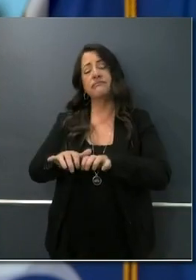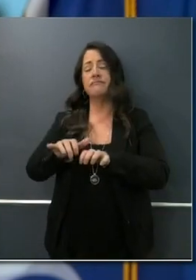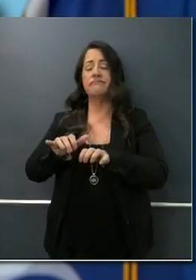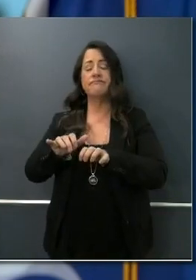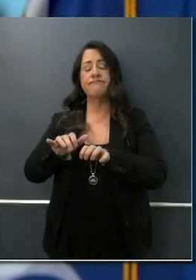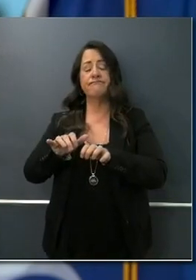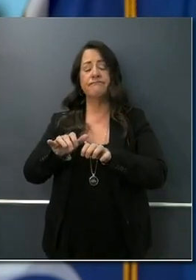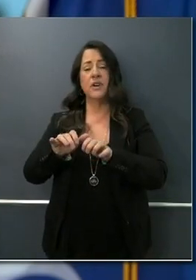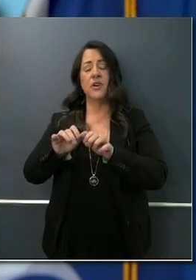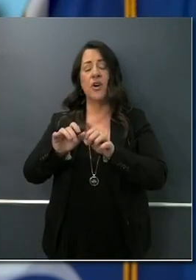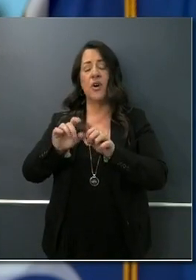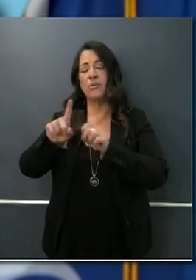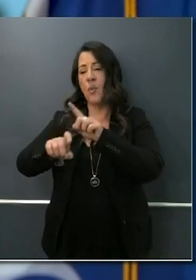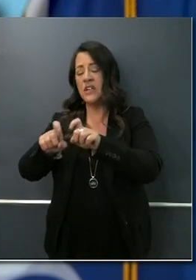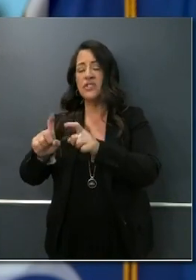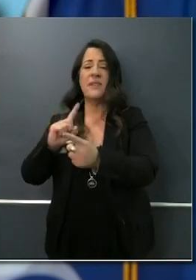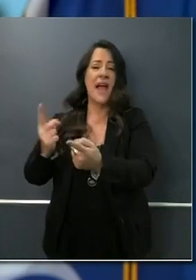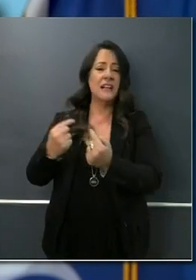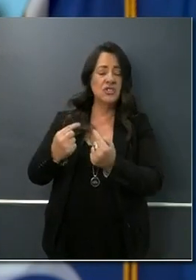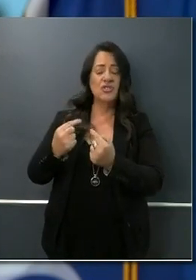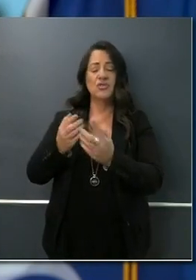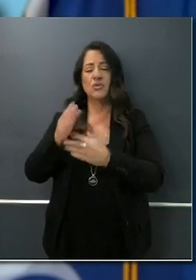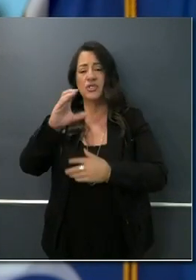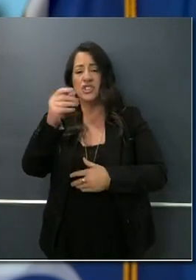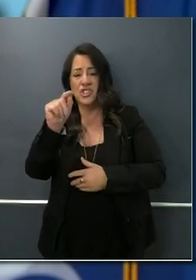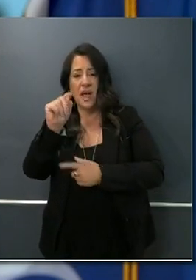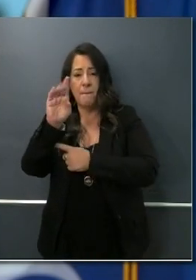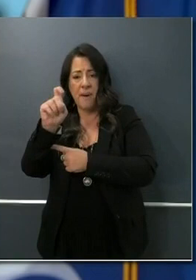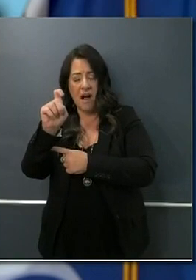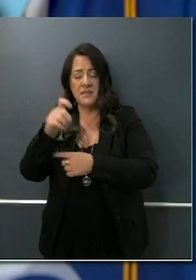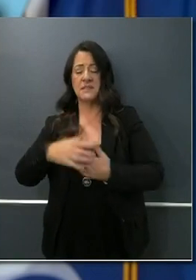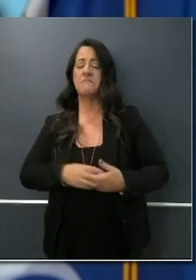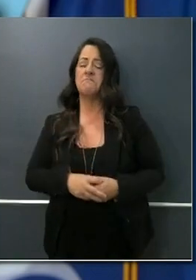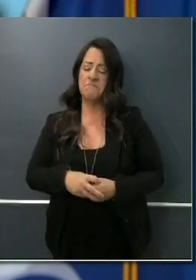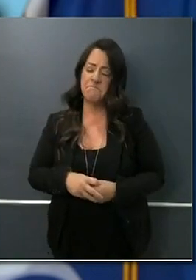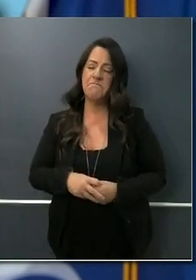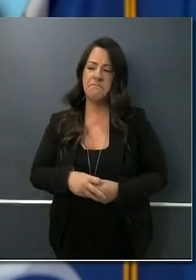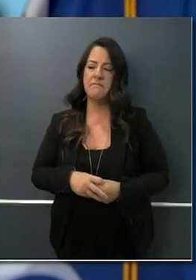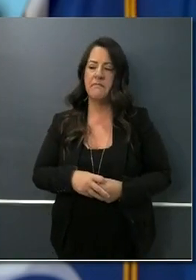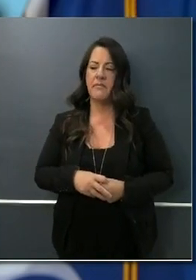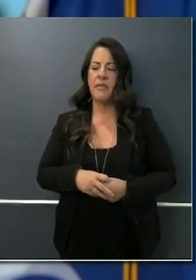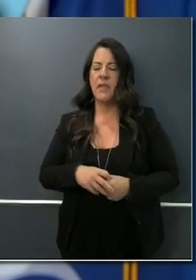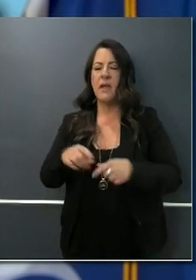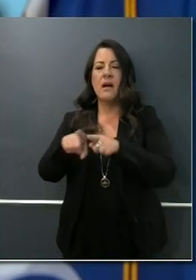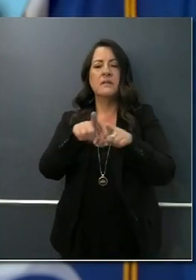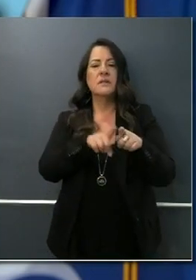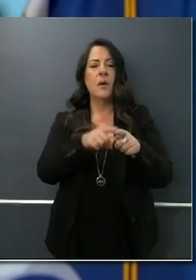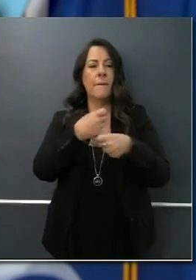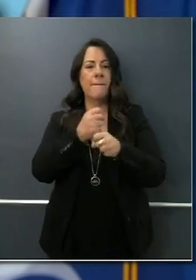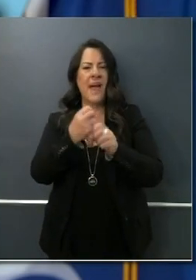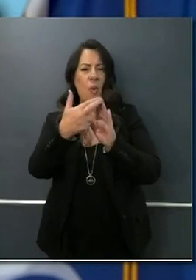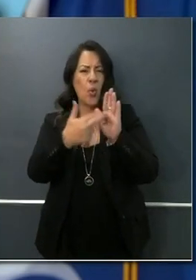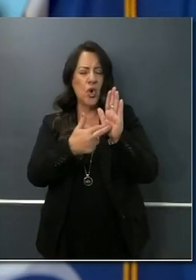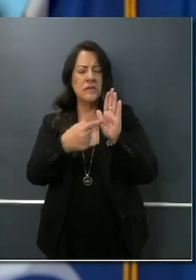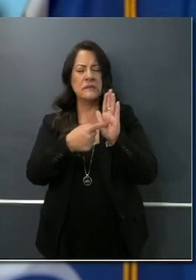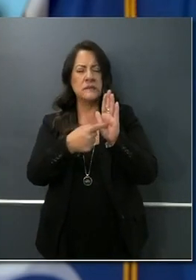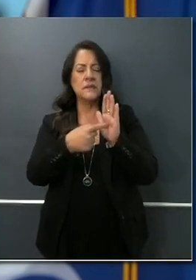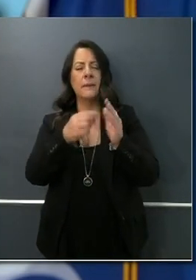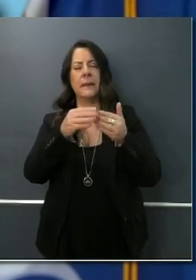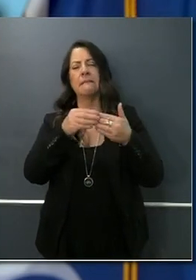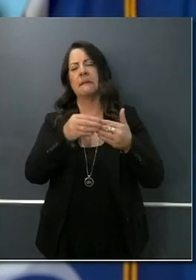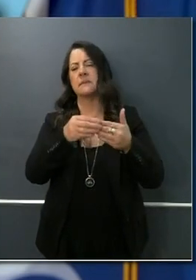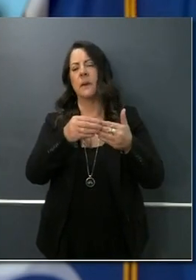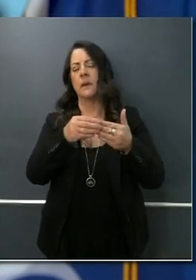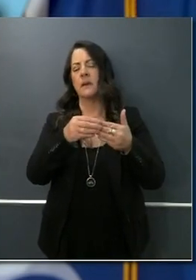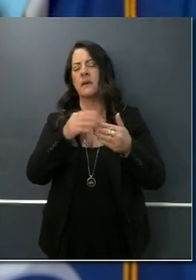looking at some of the rules and regulation to loosen them up in terms of the need to make as many inquiries. That's